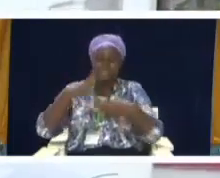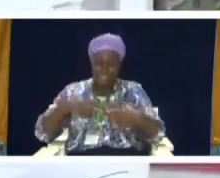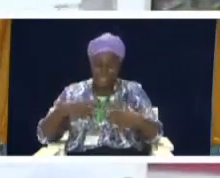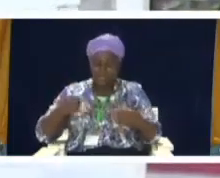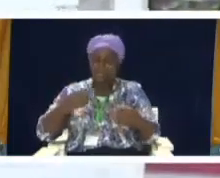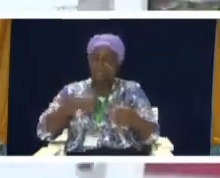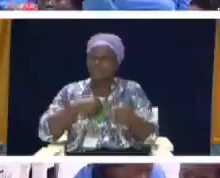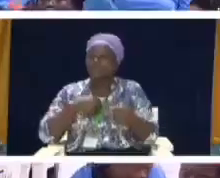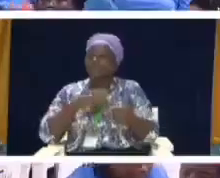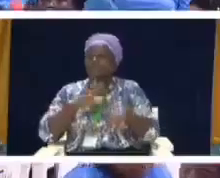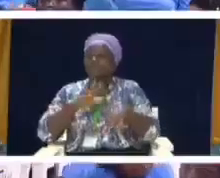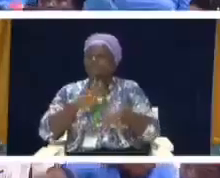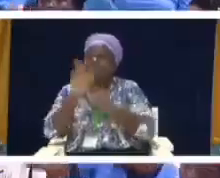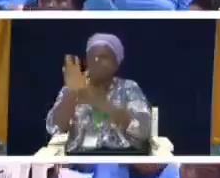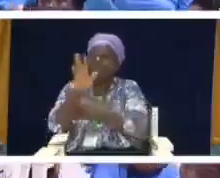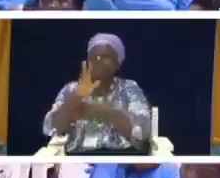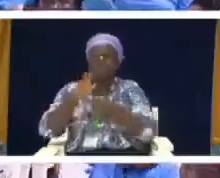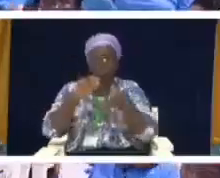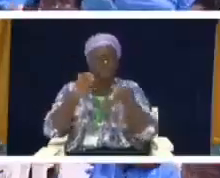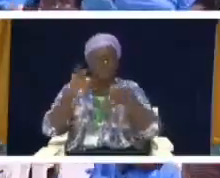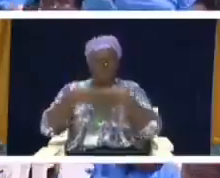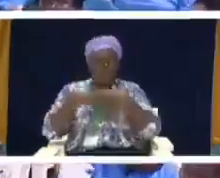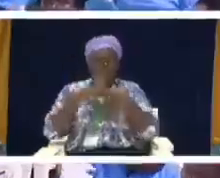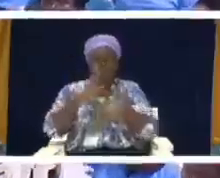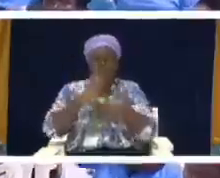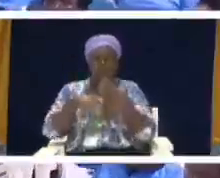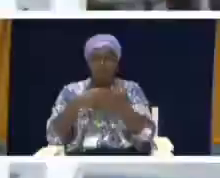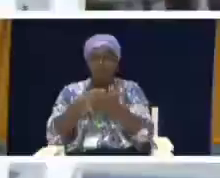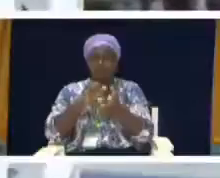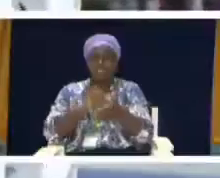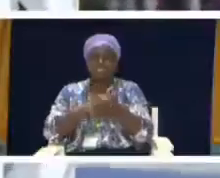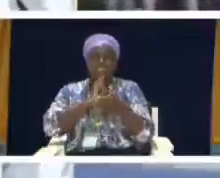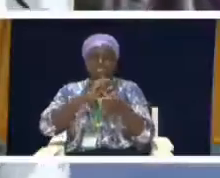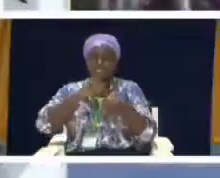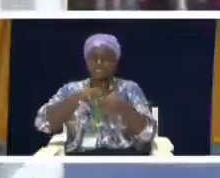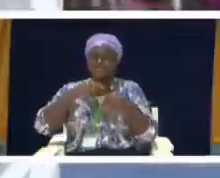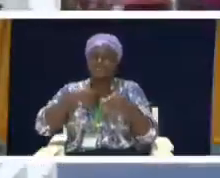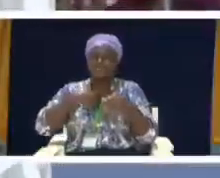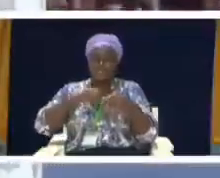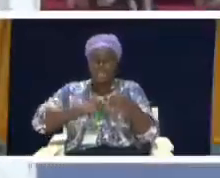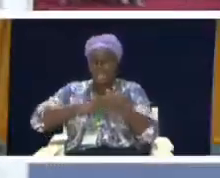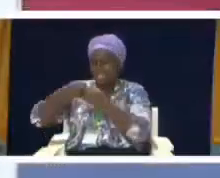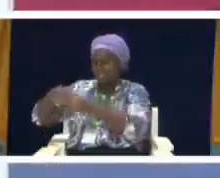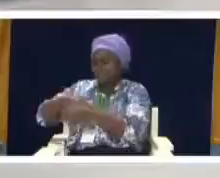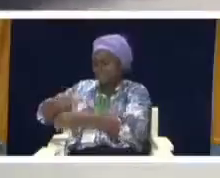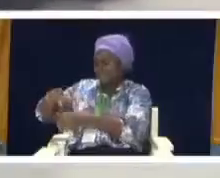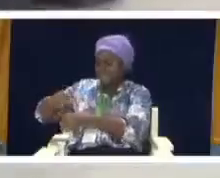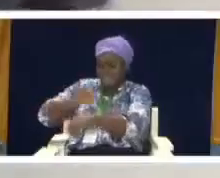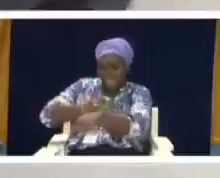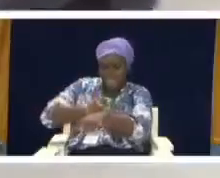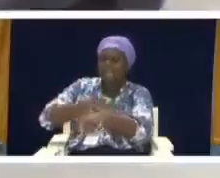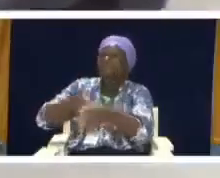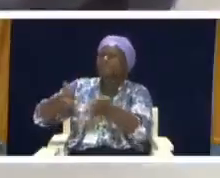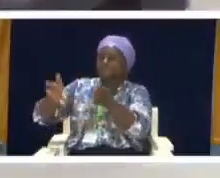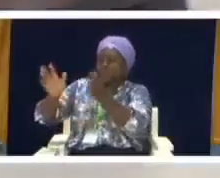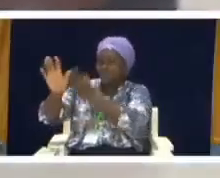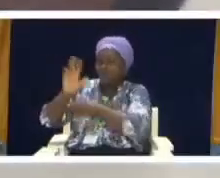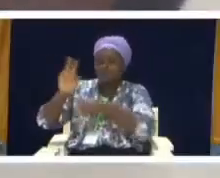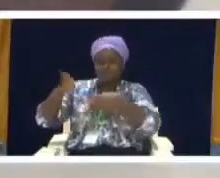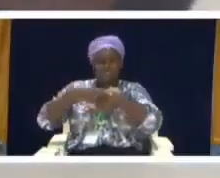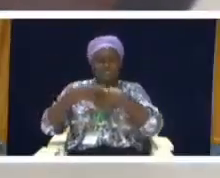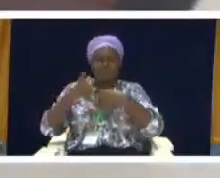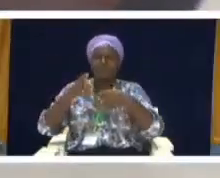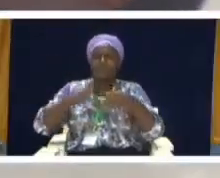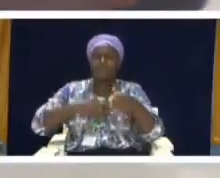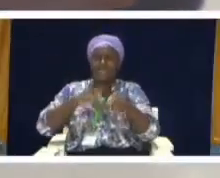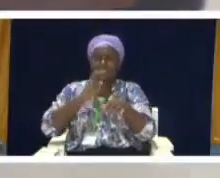restored everything in me. I lost one of my leg, and God restored the leg back for me. I give you praise. I worship the name of